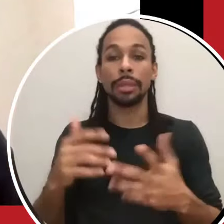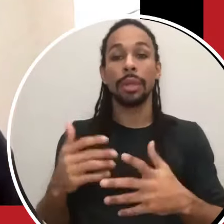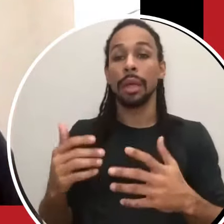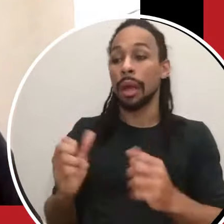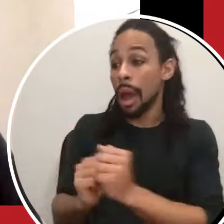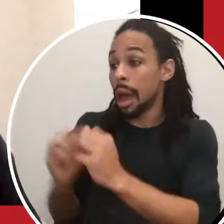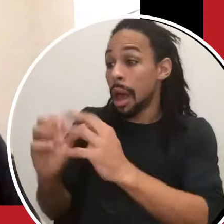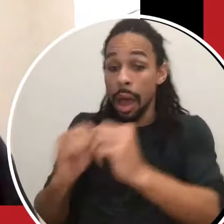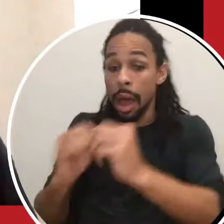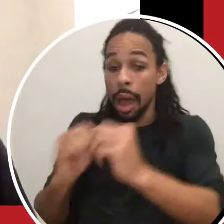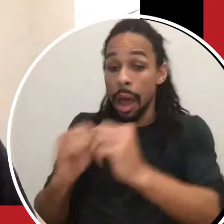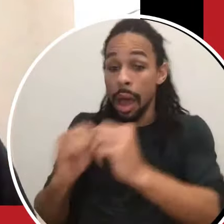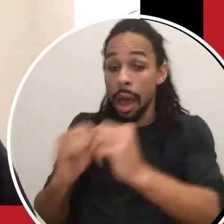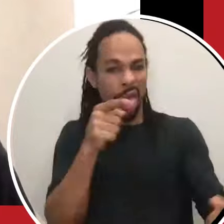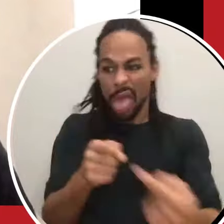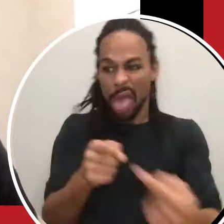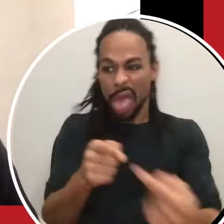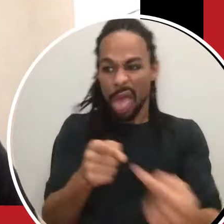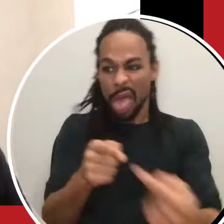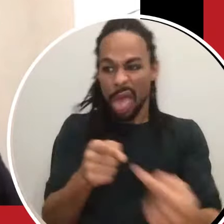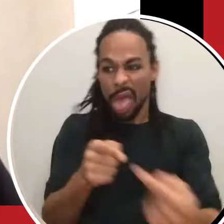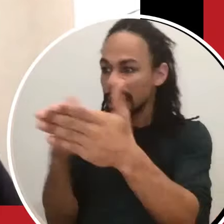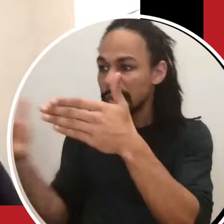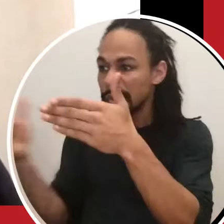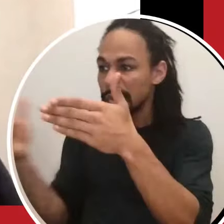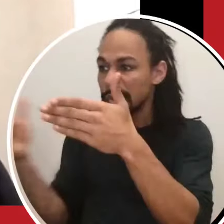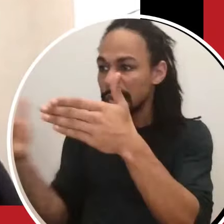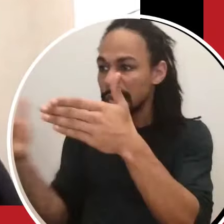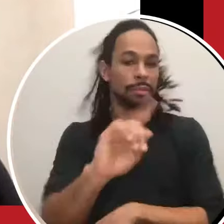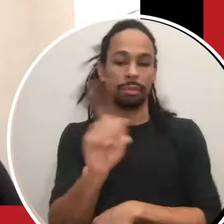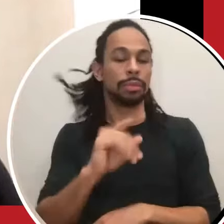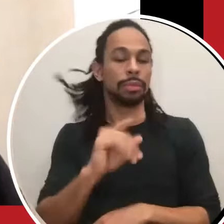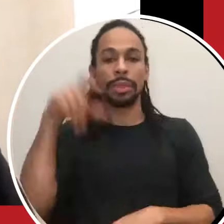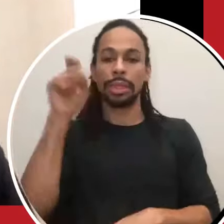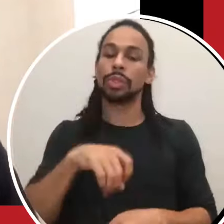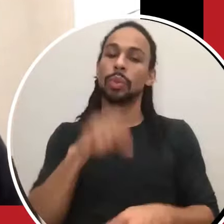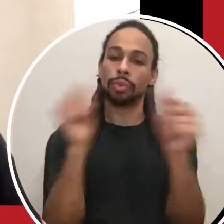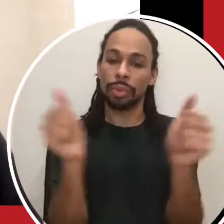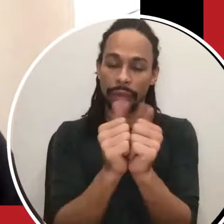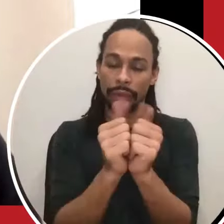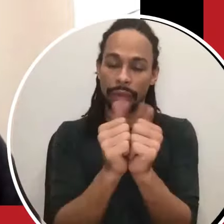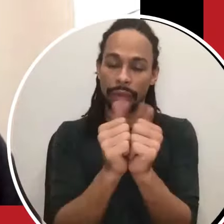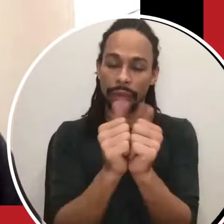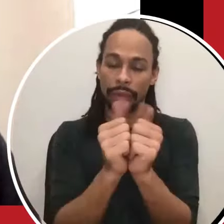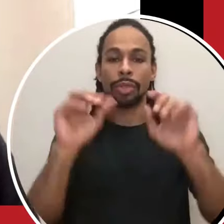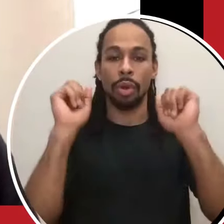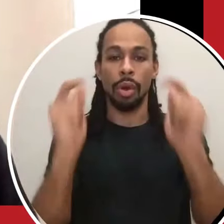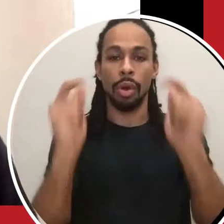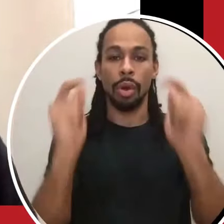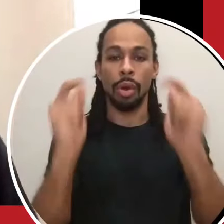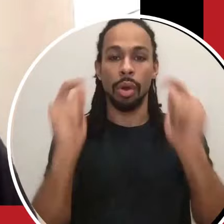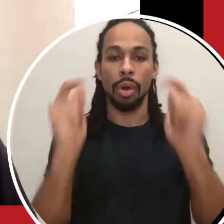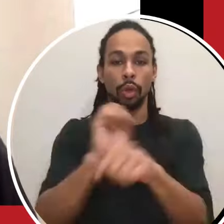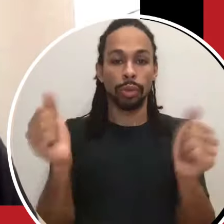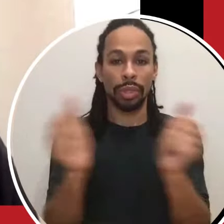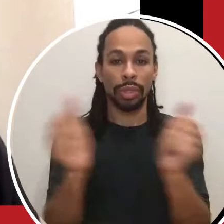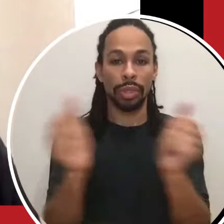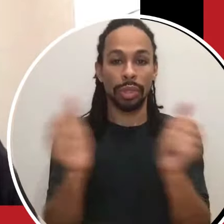different parts of those tactical expertise, now is the time to do it all and to do it together, because if we do it together, we will absolutely